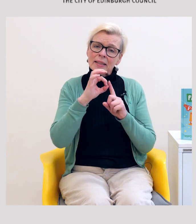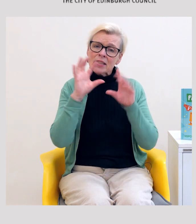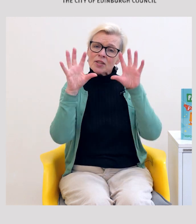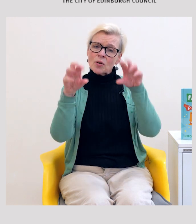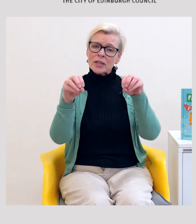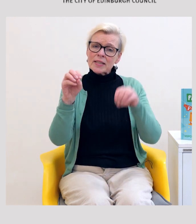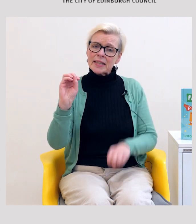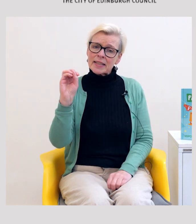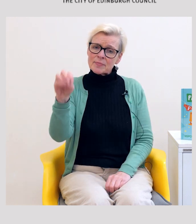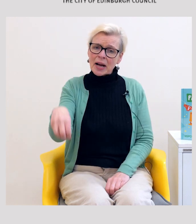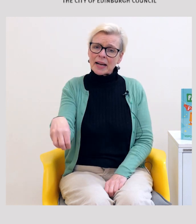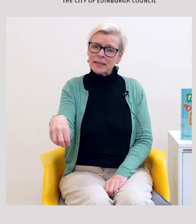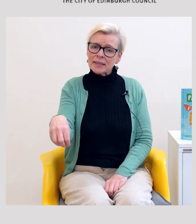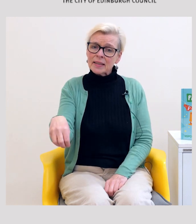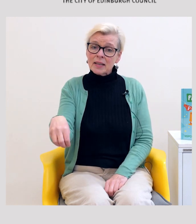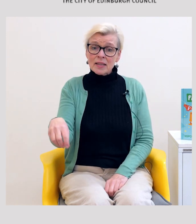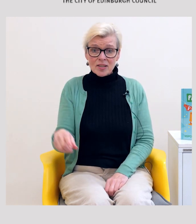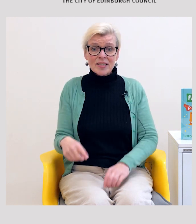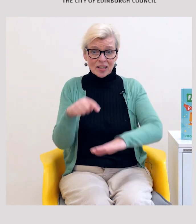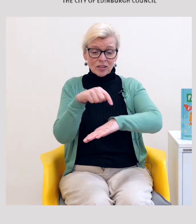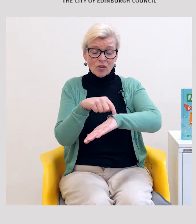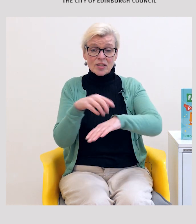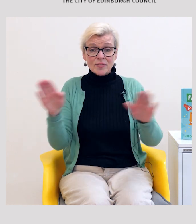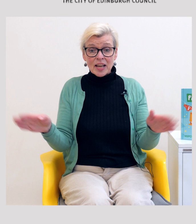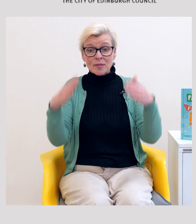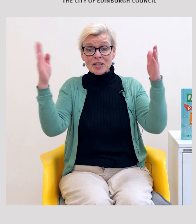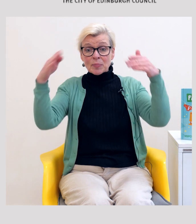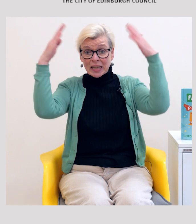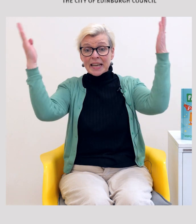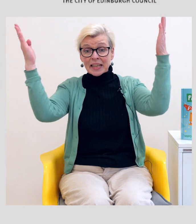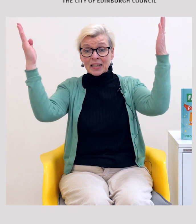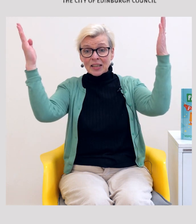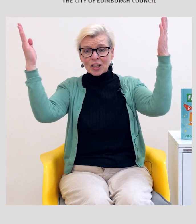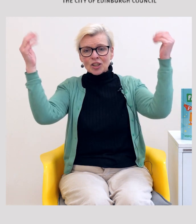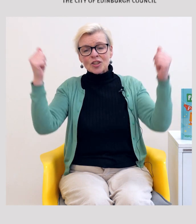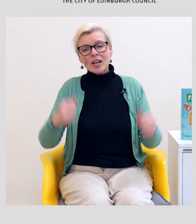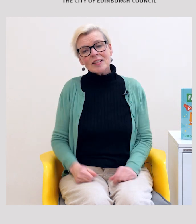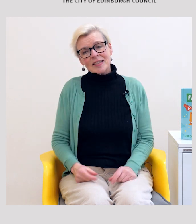When Pantosaurus gets back, there's still lots of time to play,